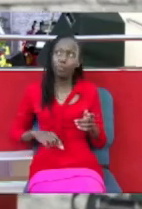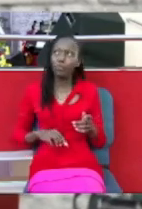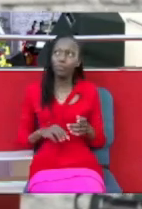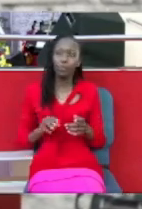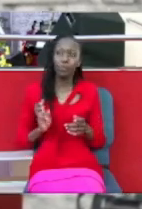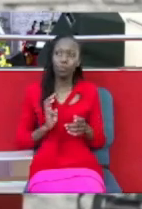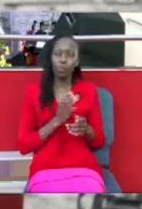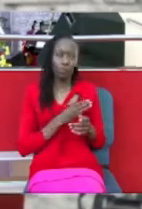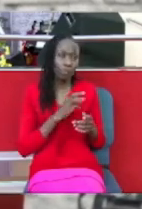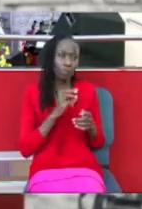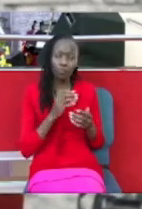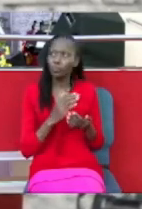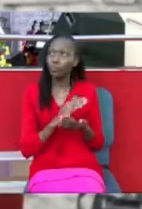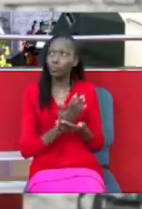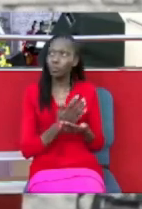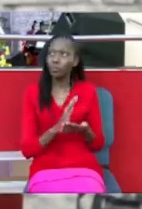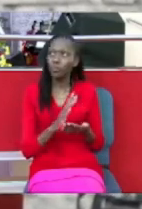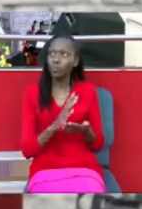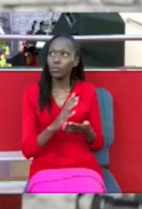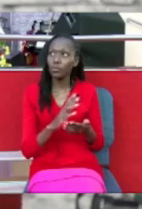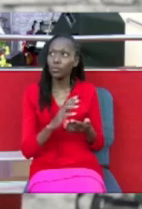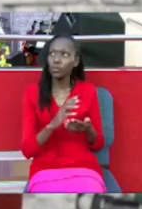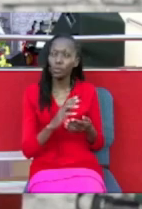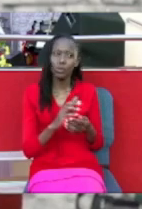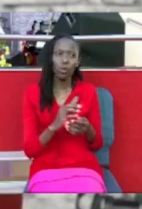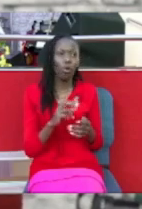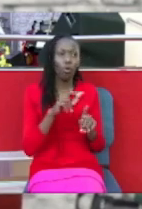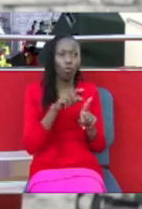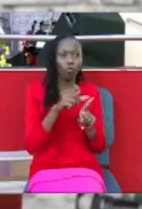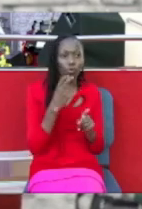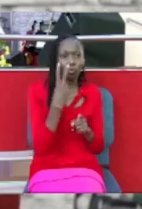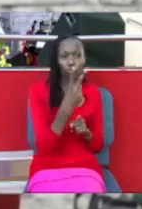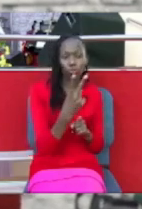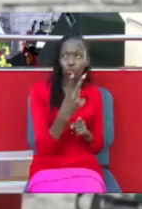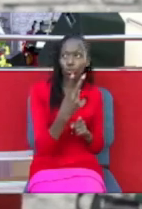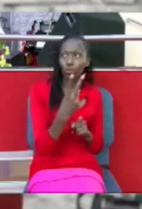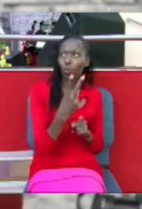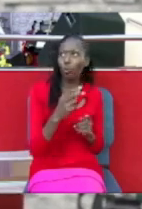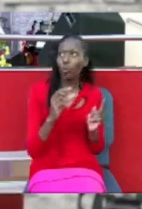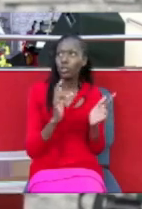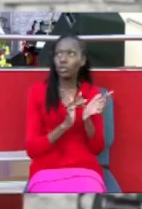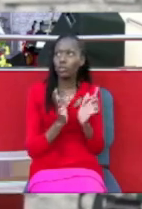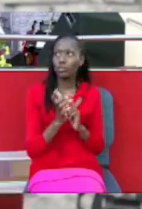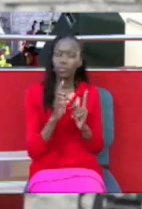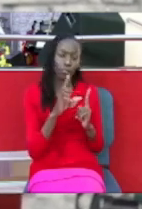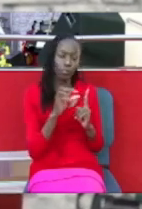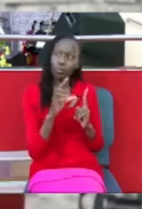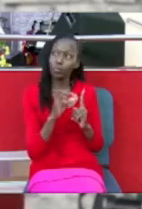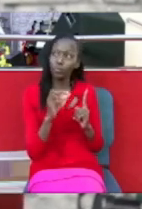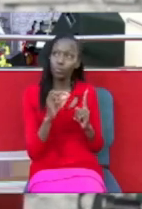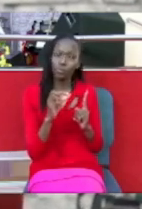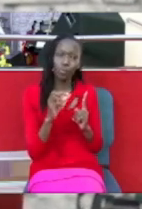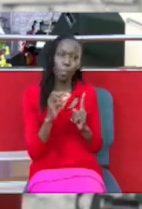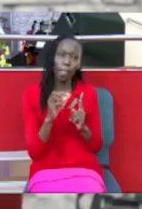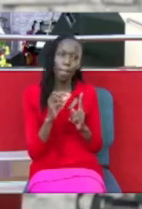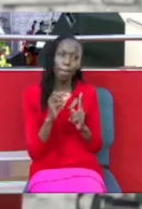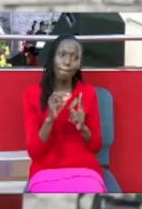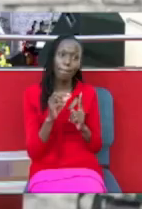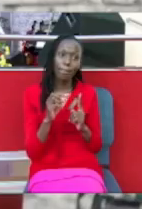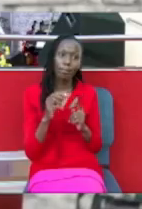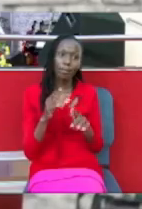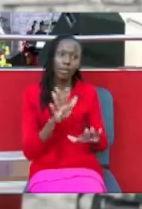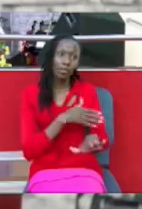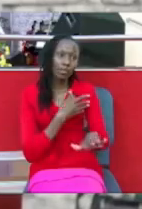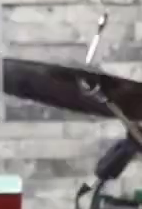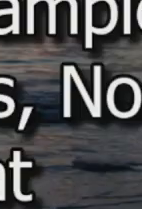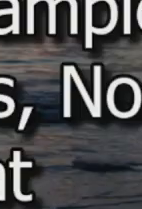our sharing this morning specifically from two main scriptures. Leo tutapata somo letu kutoka kwa maandiko mawili. Psalms chapter